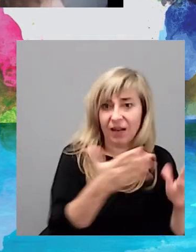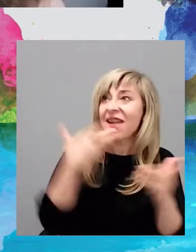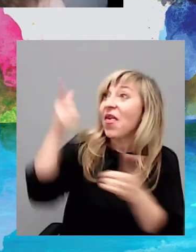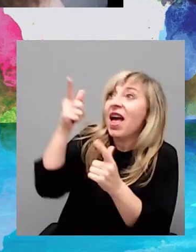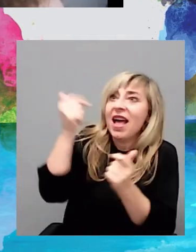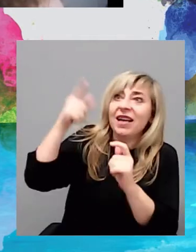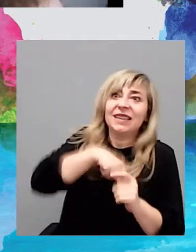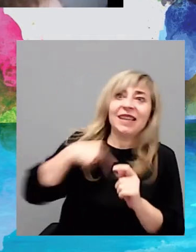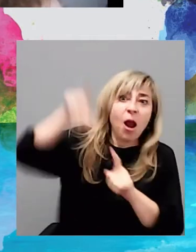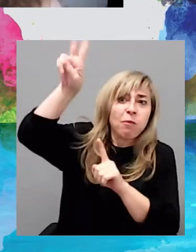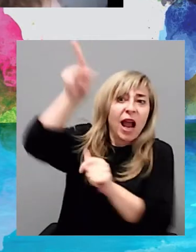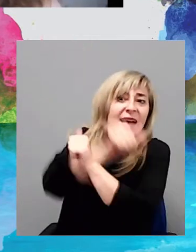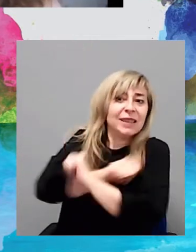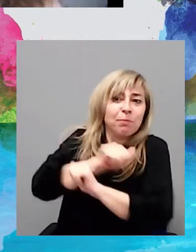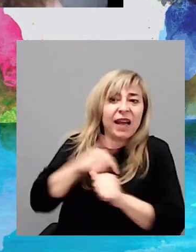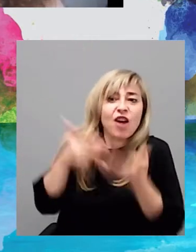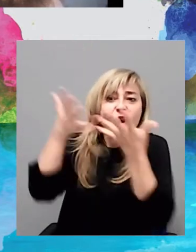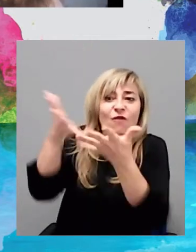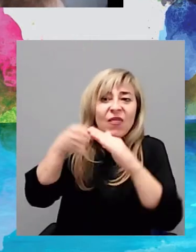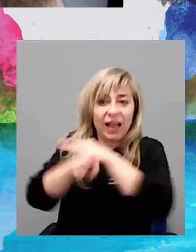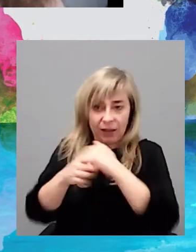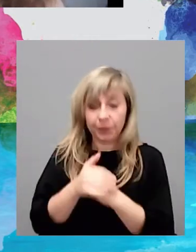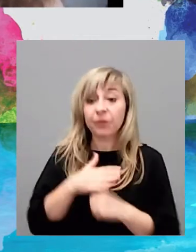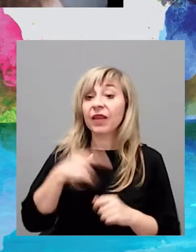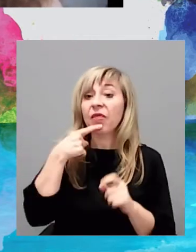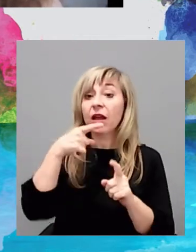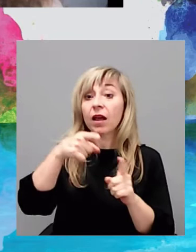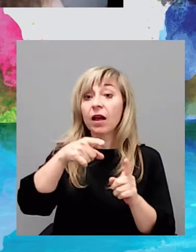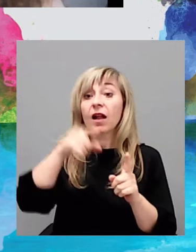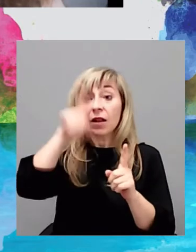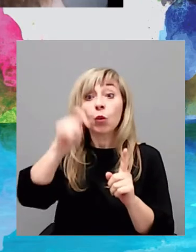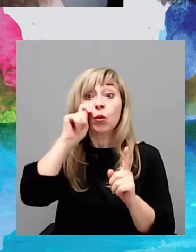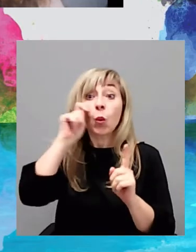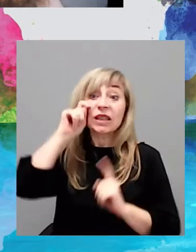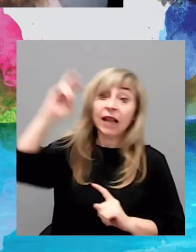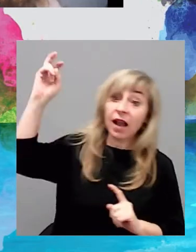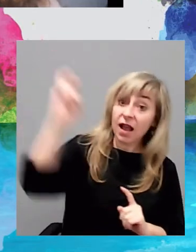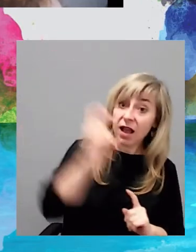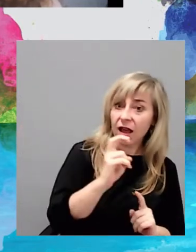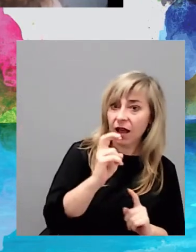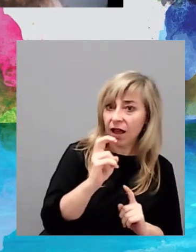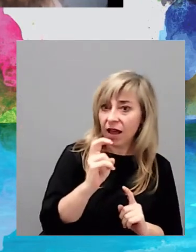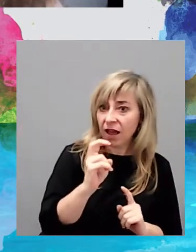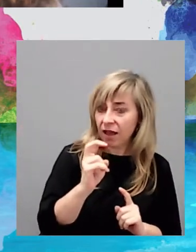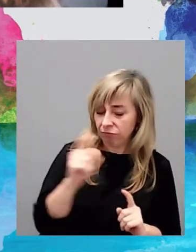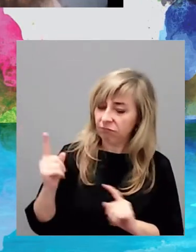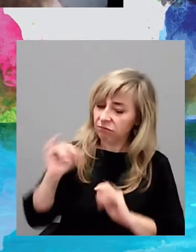a multiplier effect, and because it implies that when tourists arrive here, they